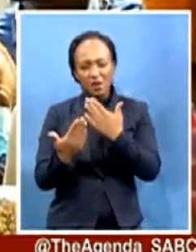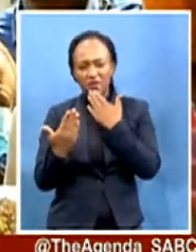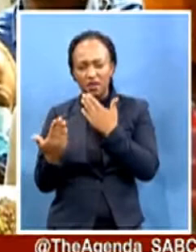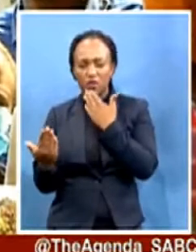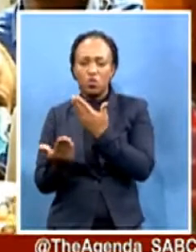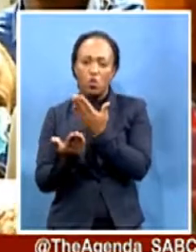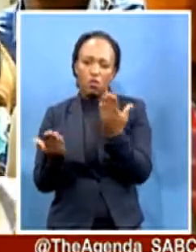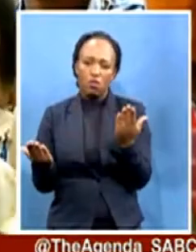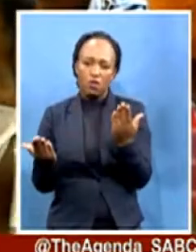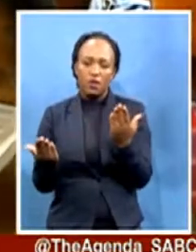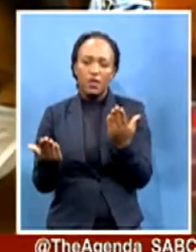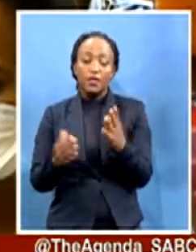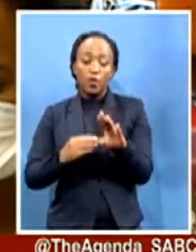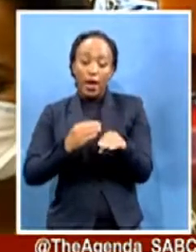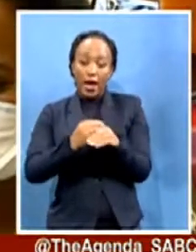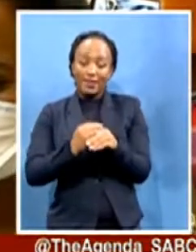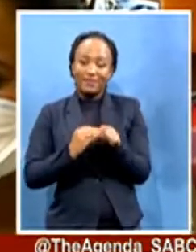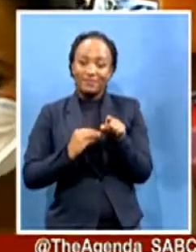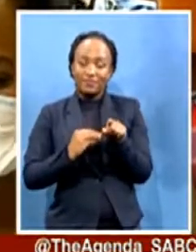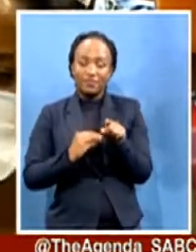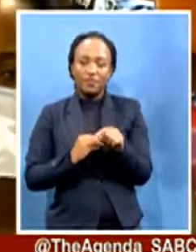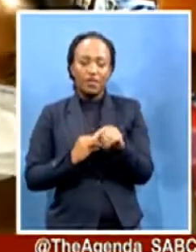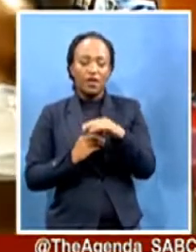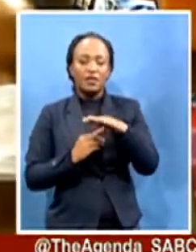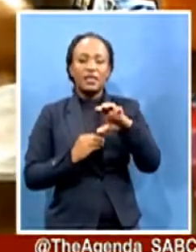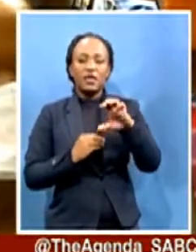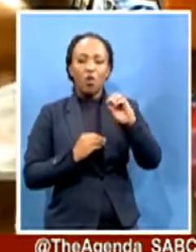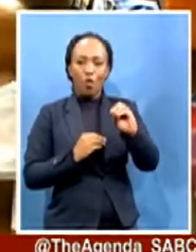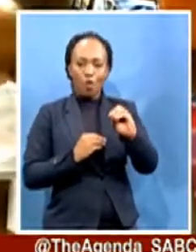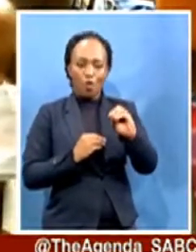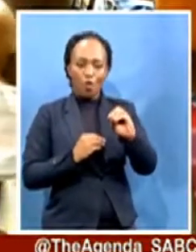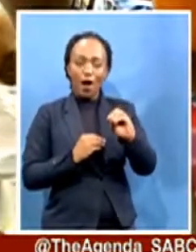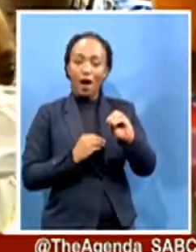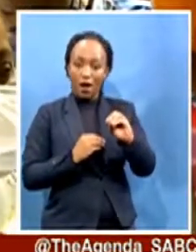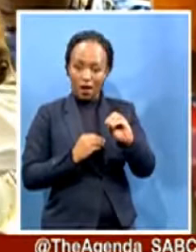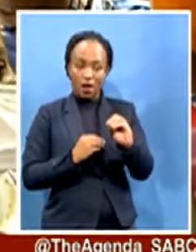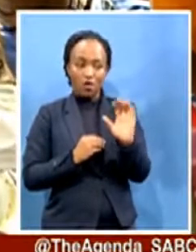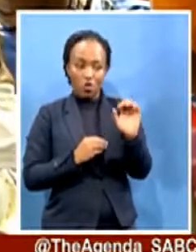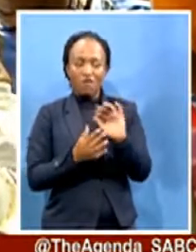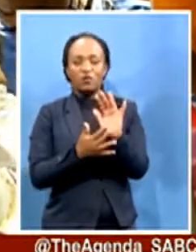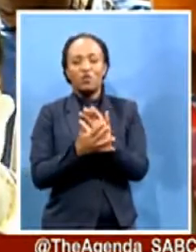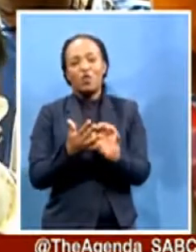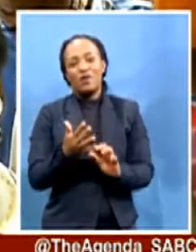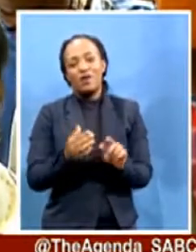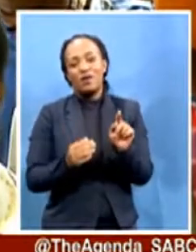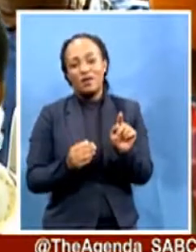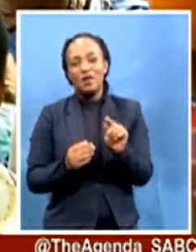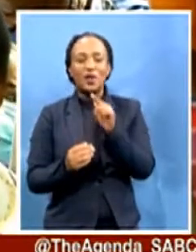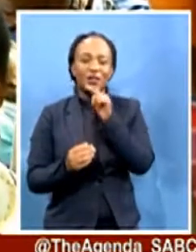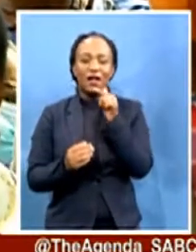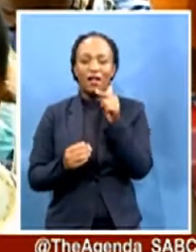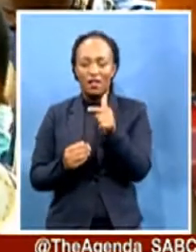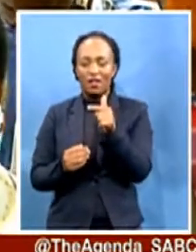CO is really a story to tell. We would all be running around and saying, but where were the fire